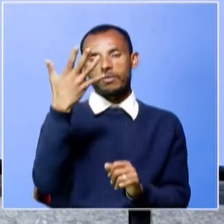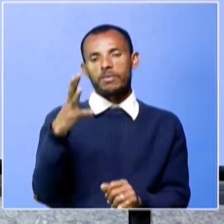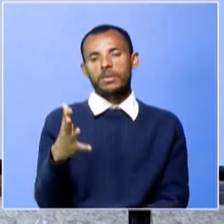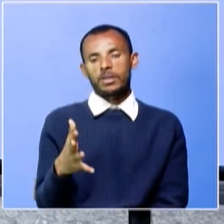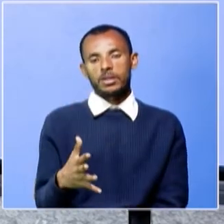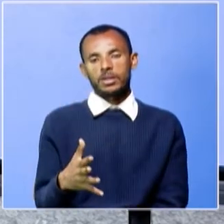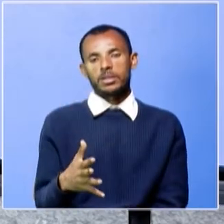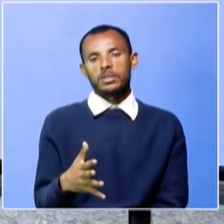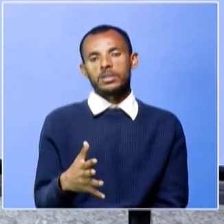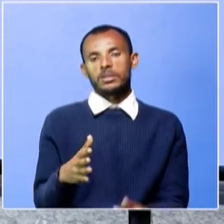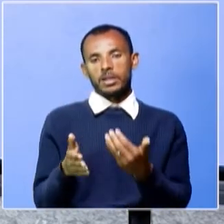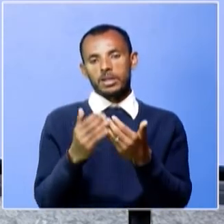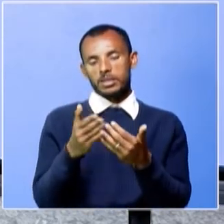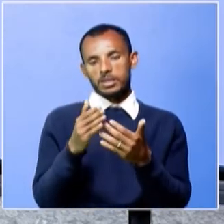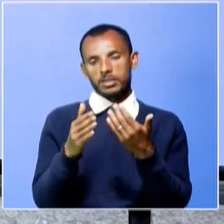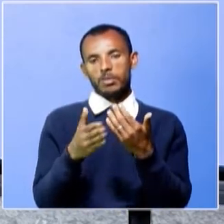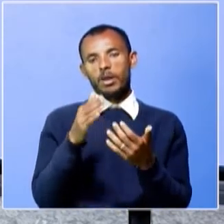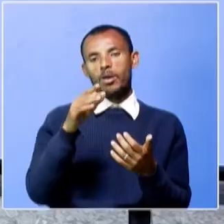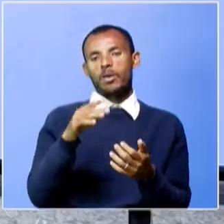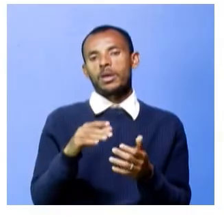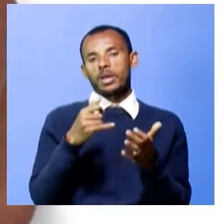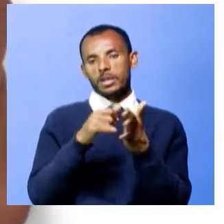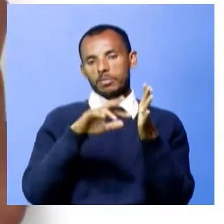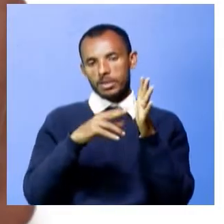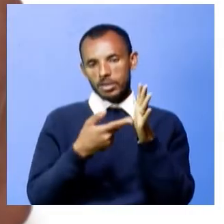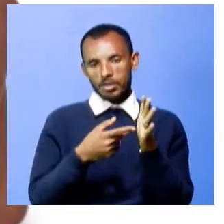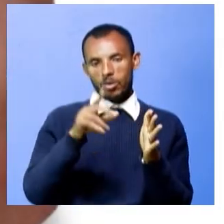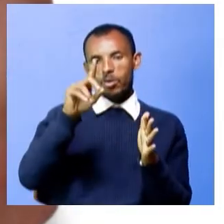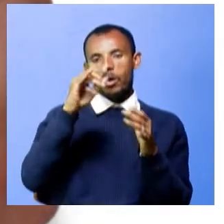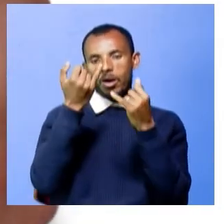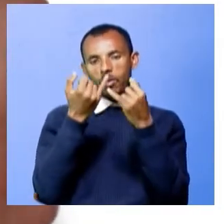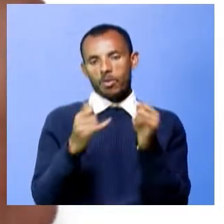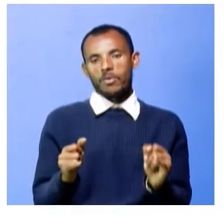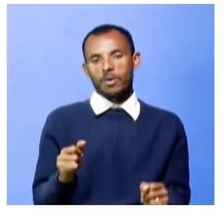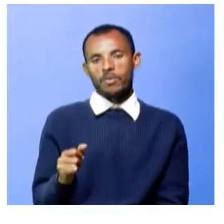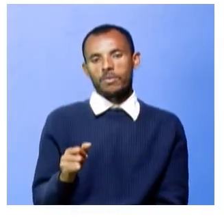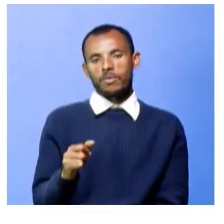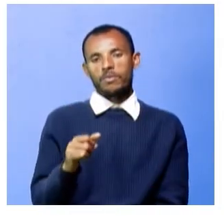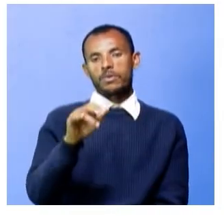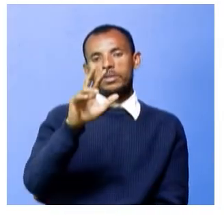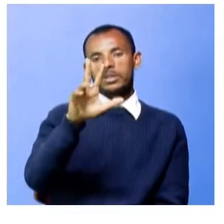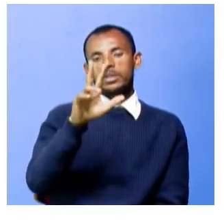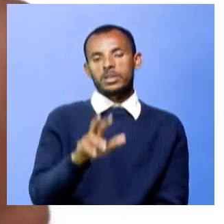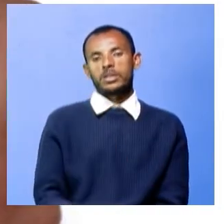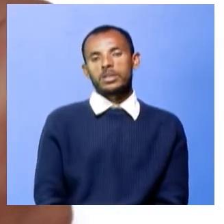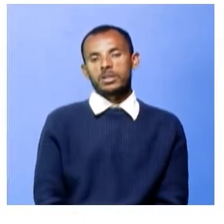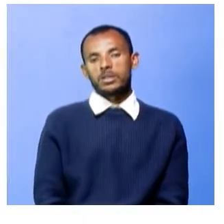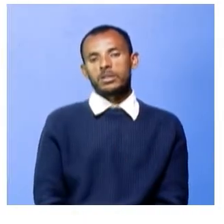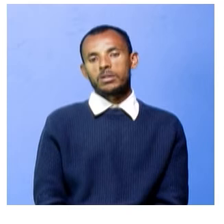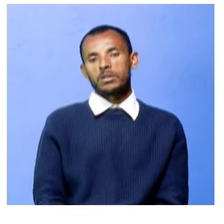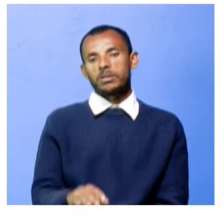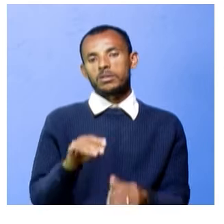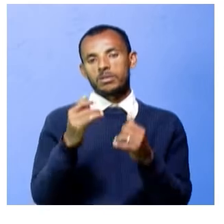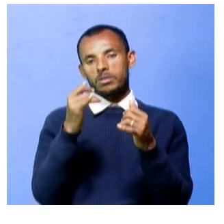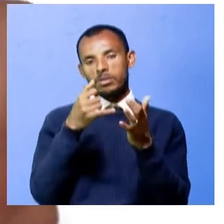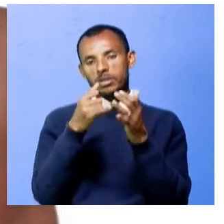or in the least simplified form, you can make it 1 over 3. Okay, by 5